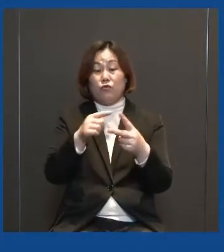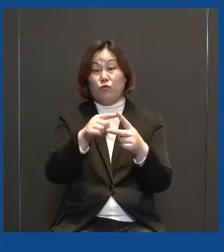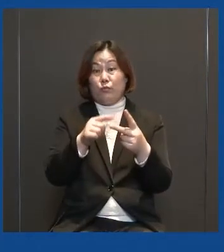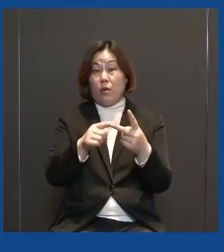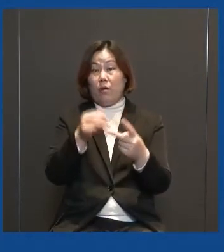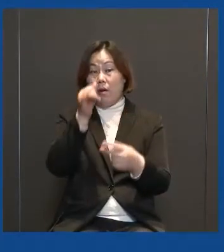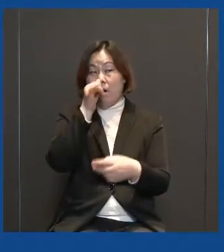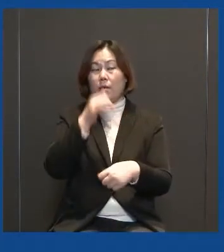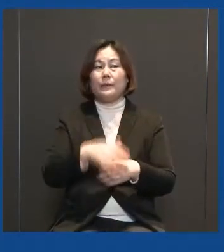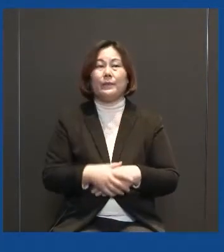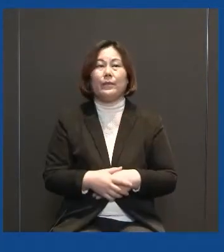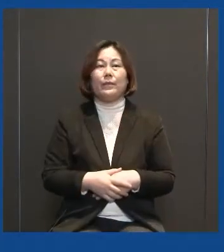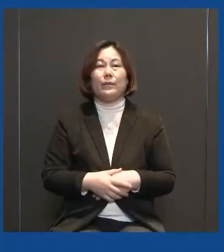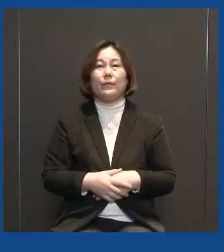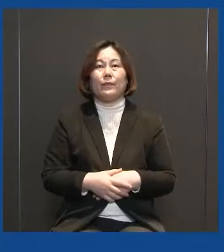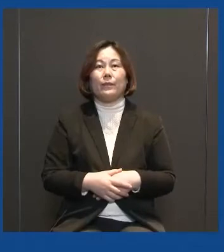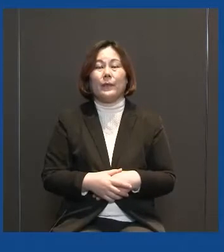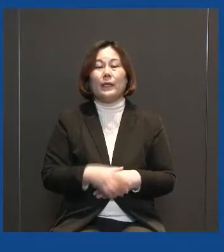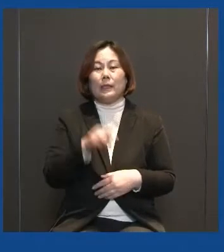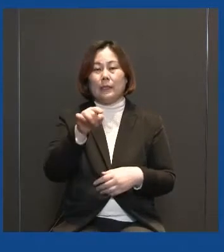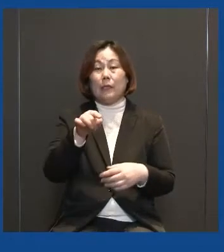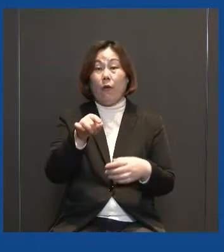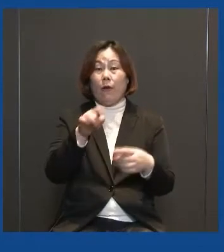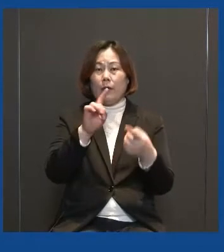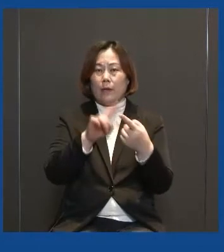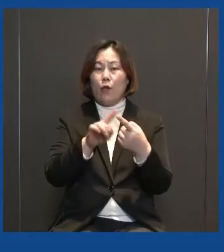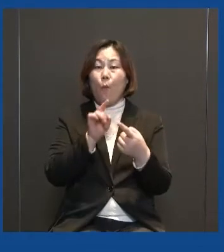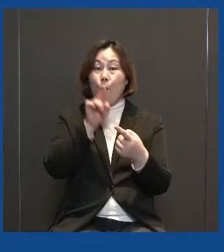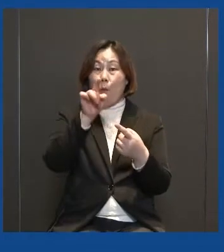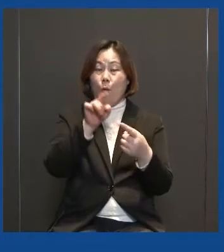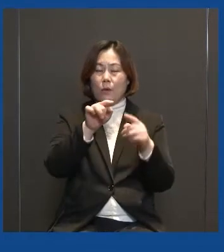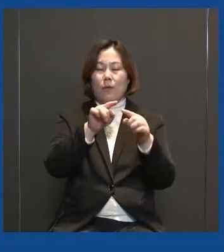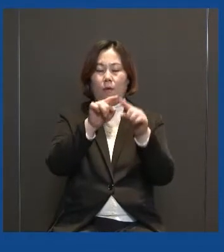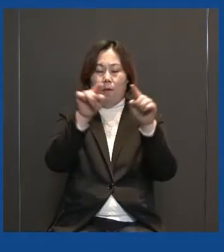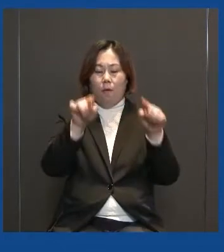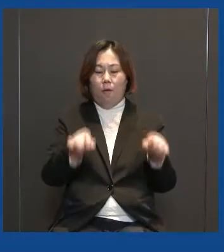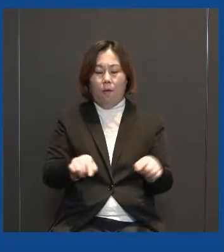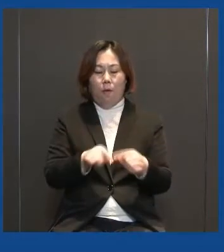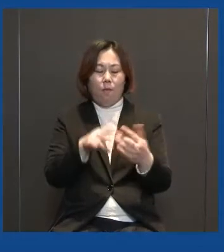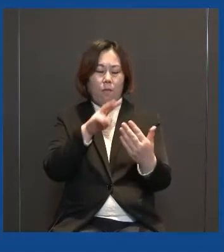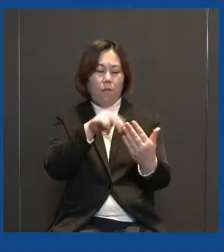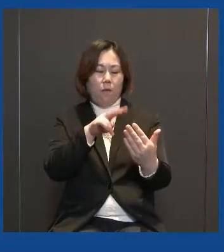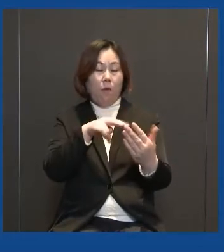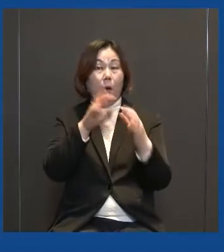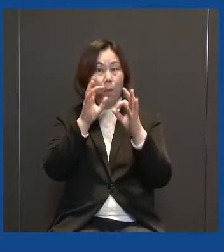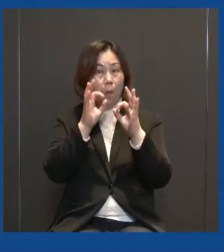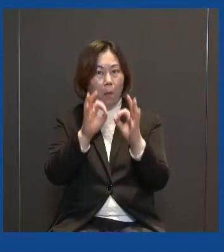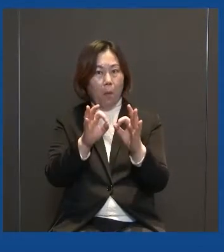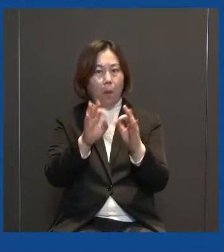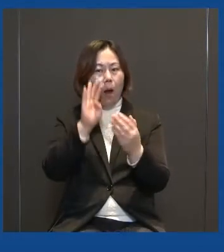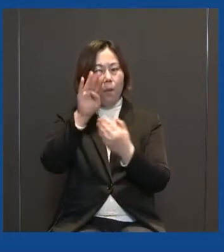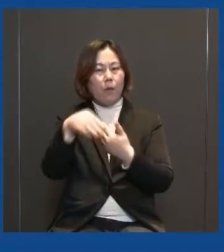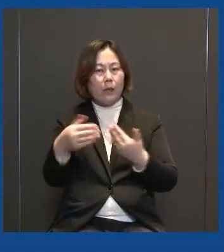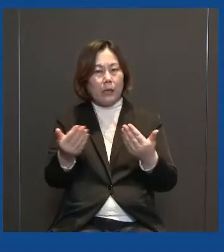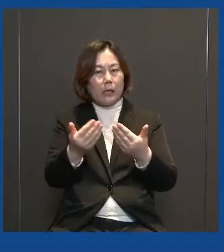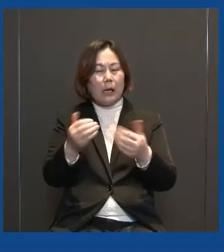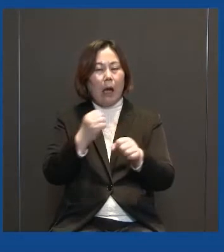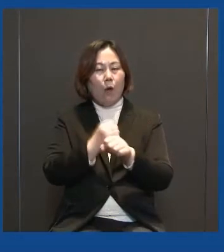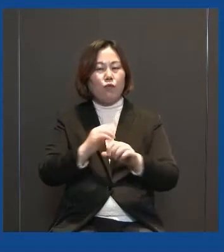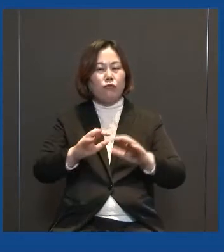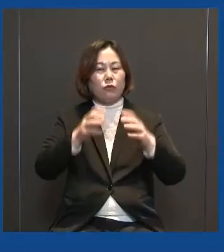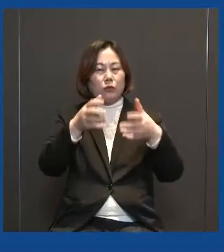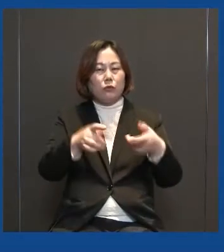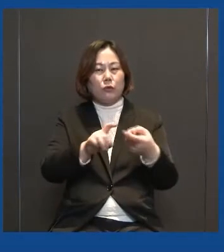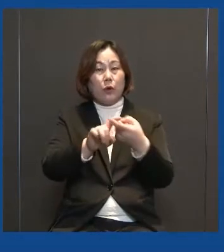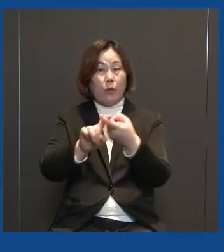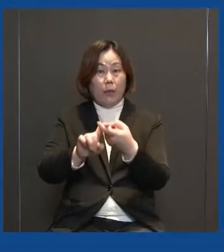presentations, their presentations were very insightful. I think it really requires further study, further